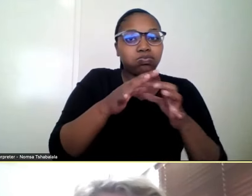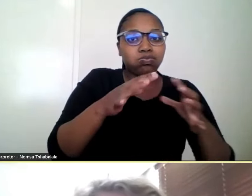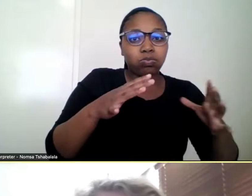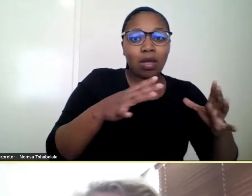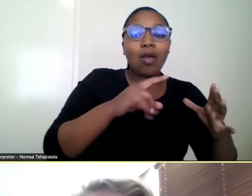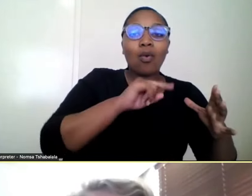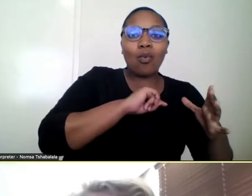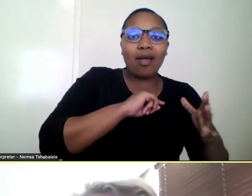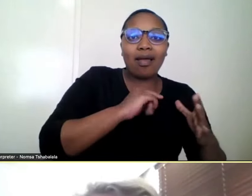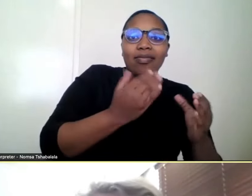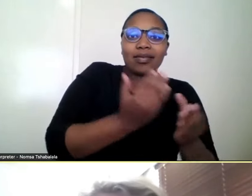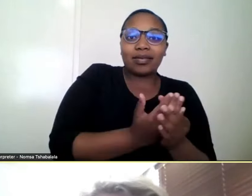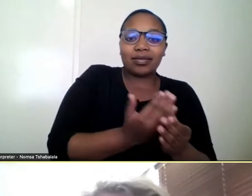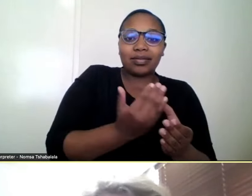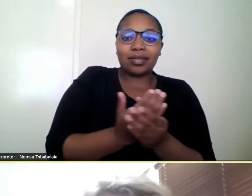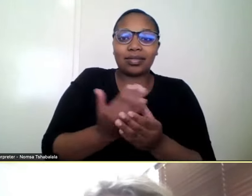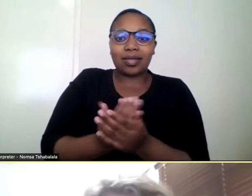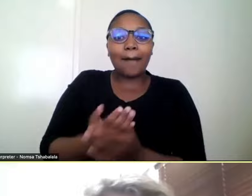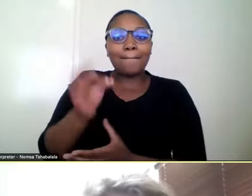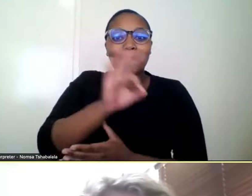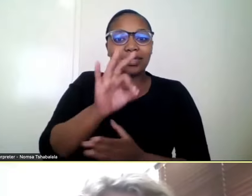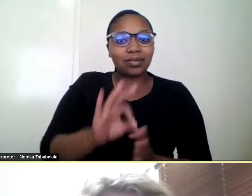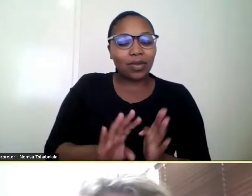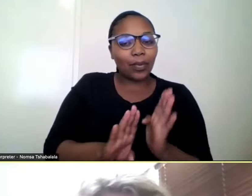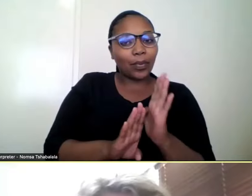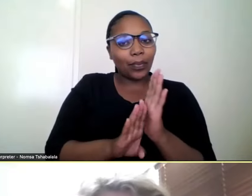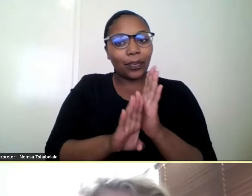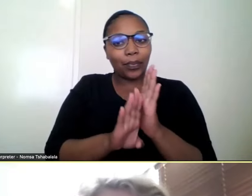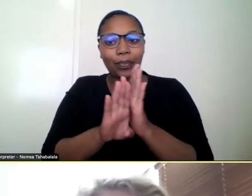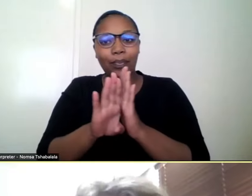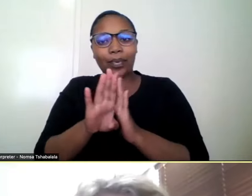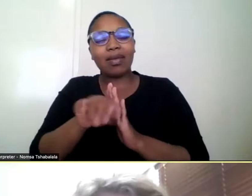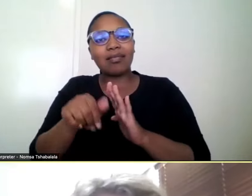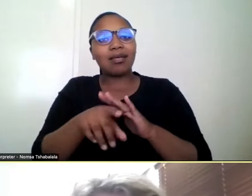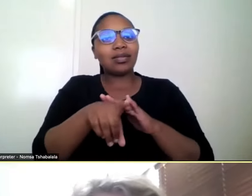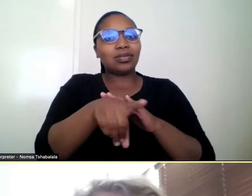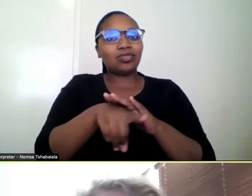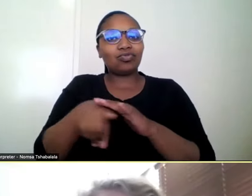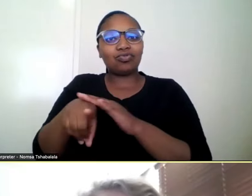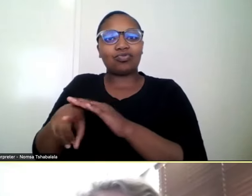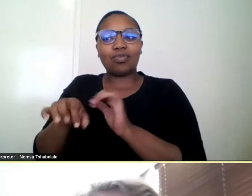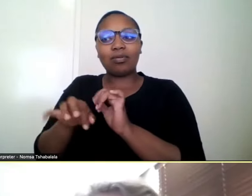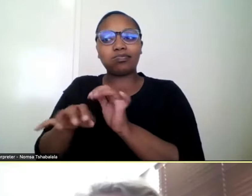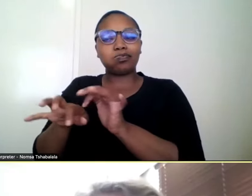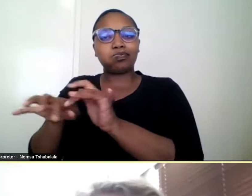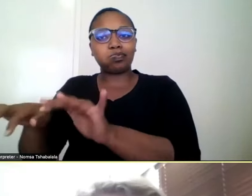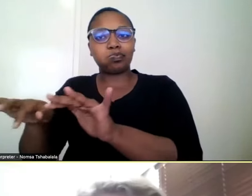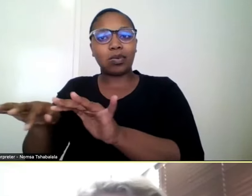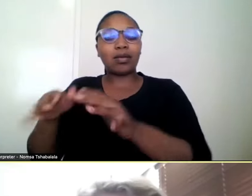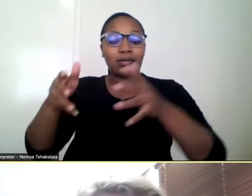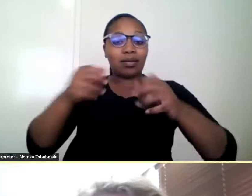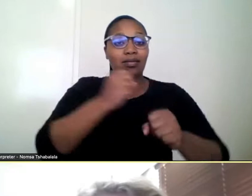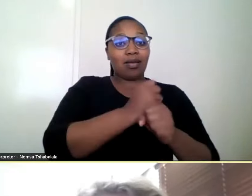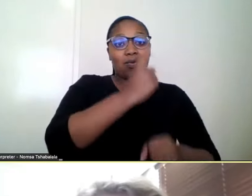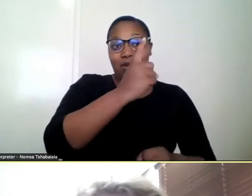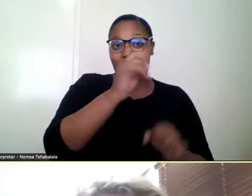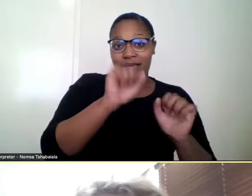cases and the percentage test positive is moving into other districts and sub-districts within Gauteng. And if we think of